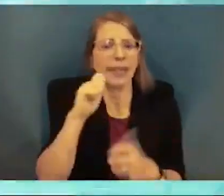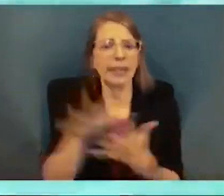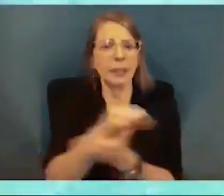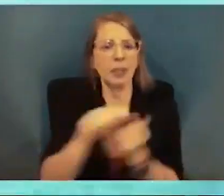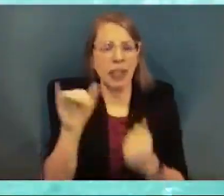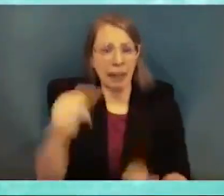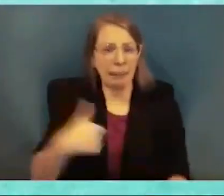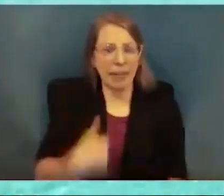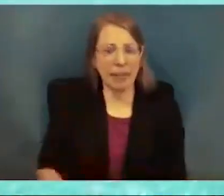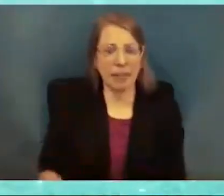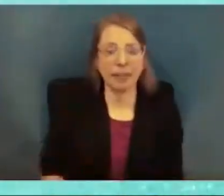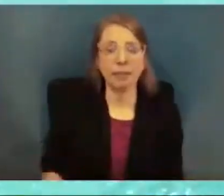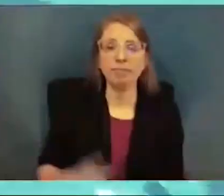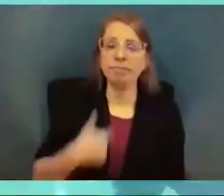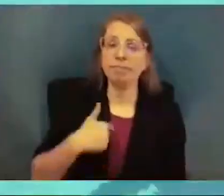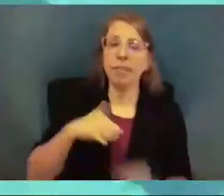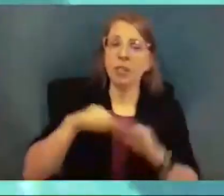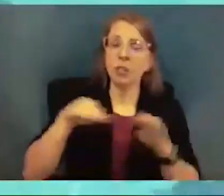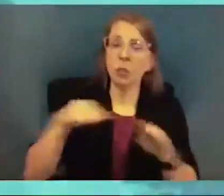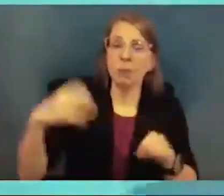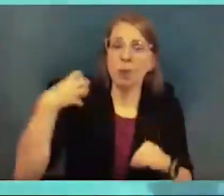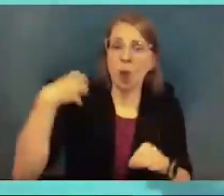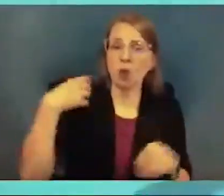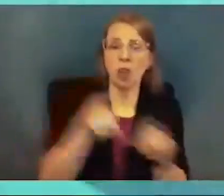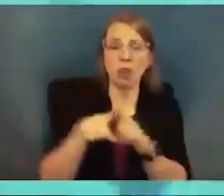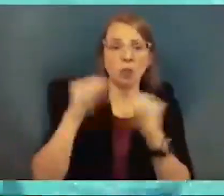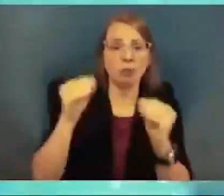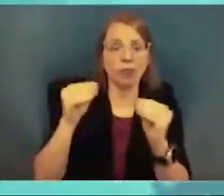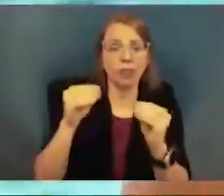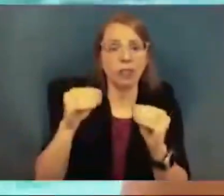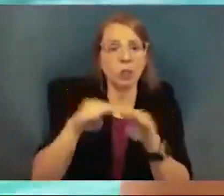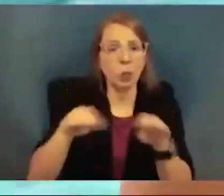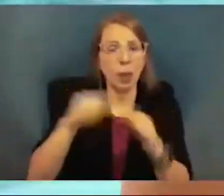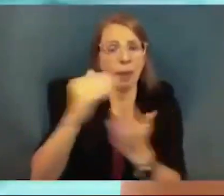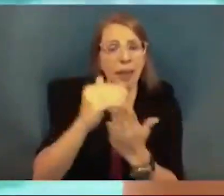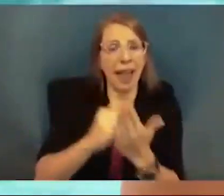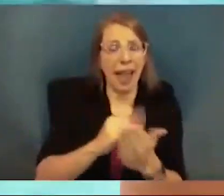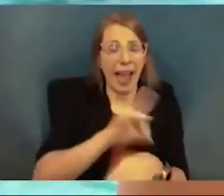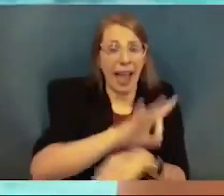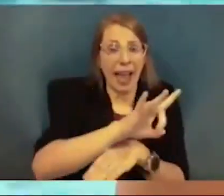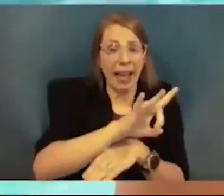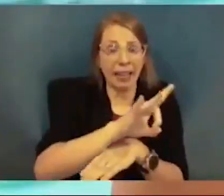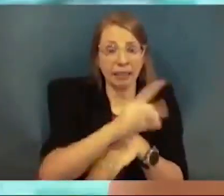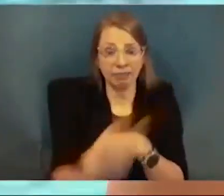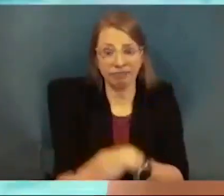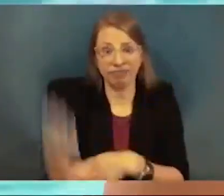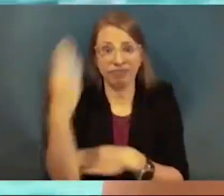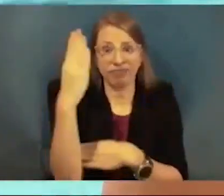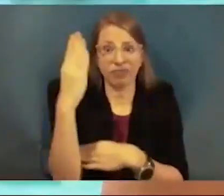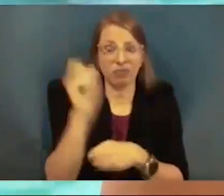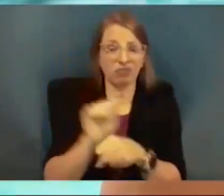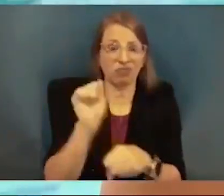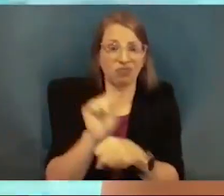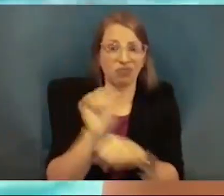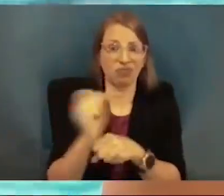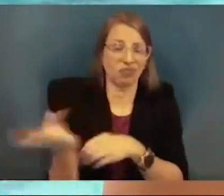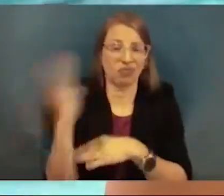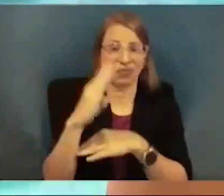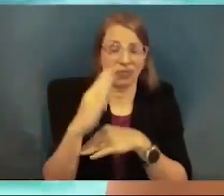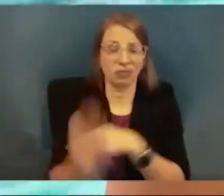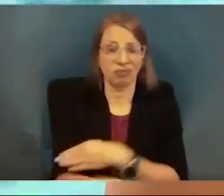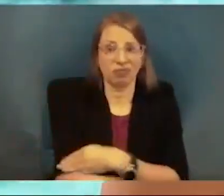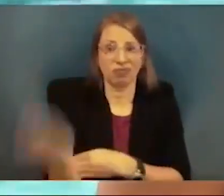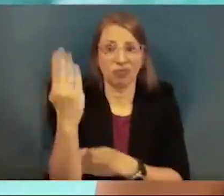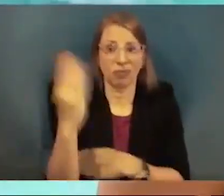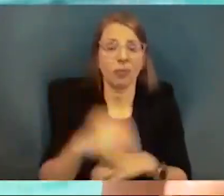I'm a swim coach. I also teach swim lessons, so I'm out from 8 in the morning to 12 or 1 in the afternoon, and I've got to at